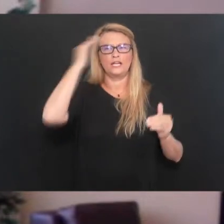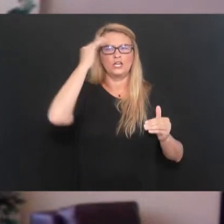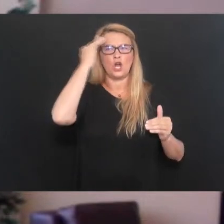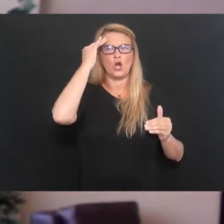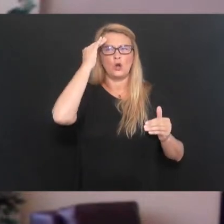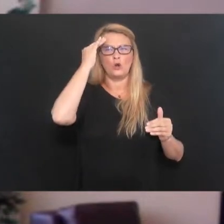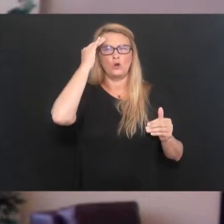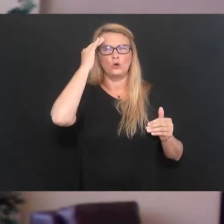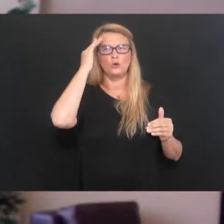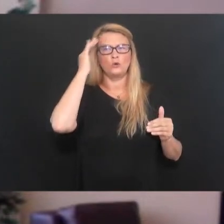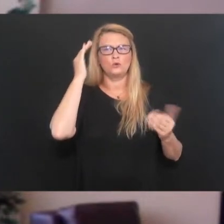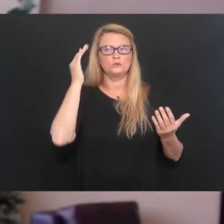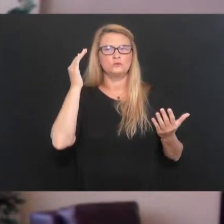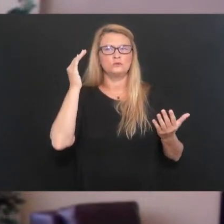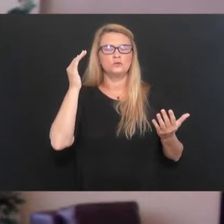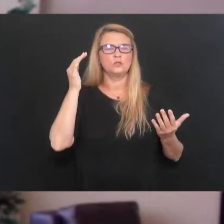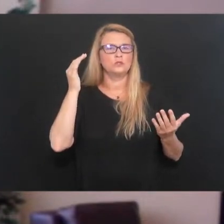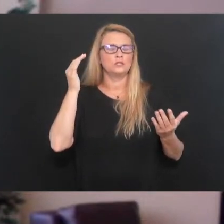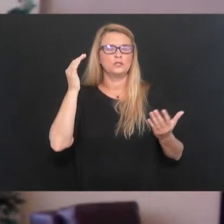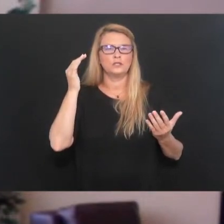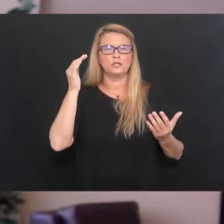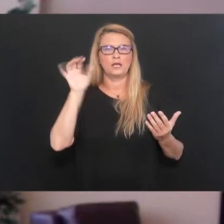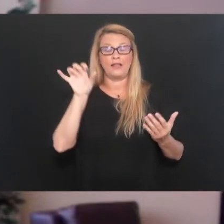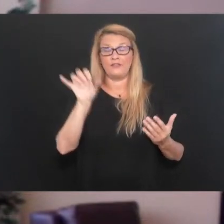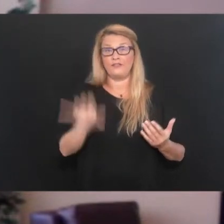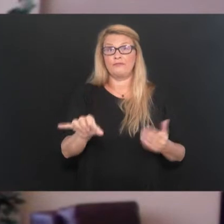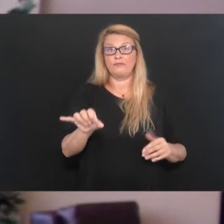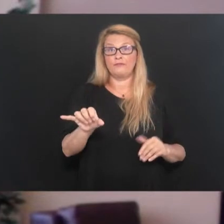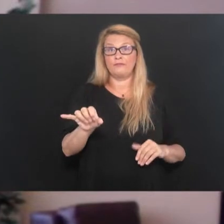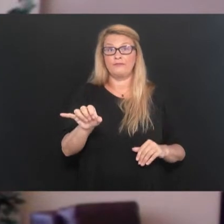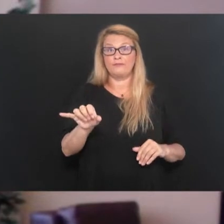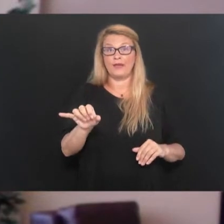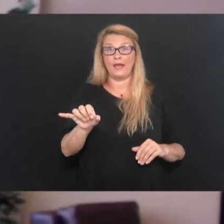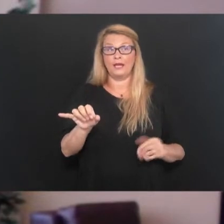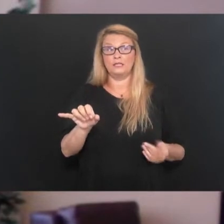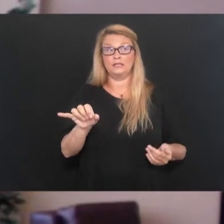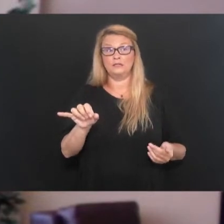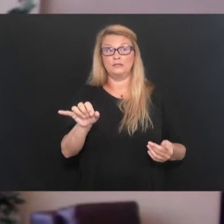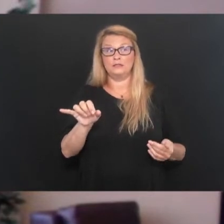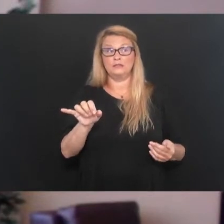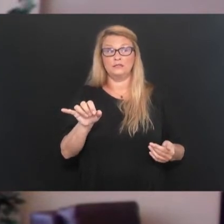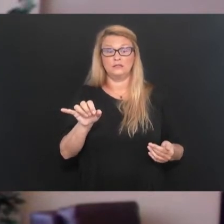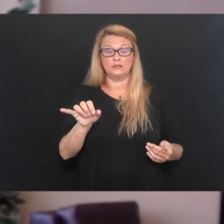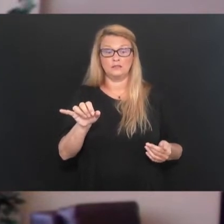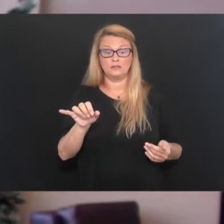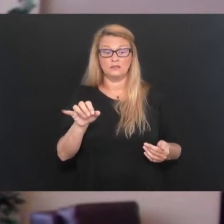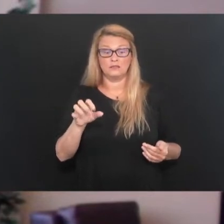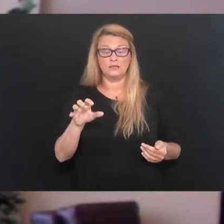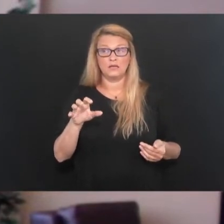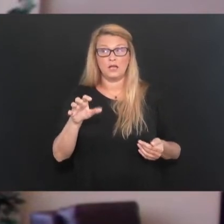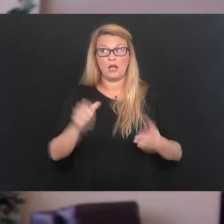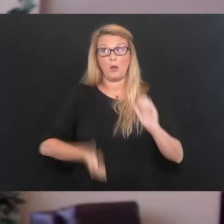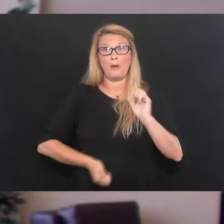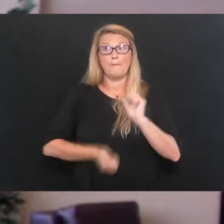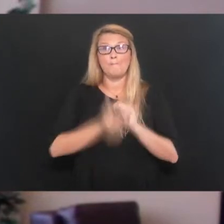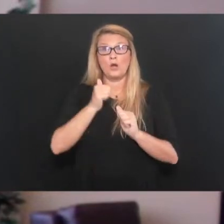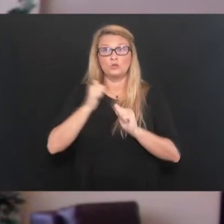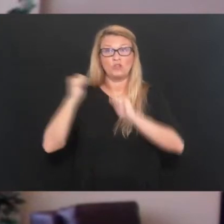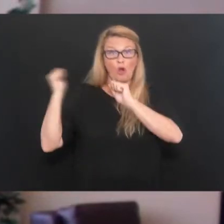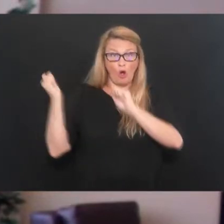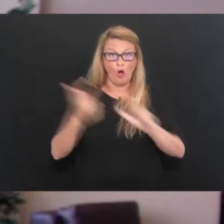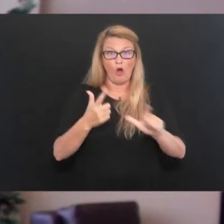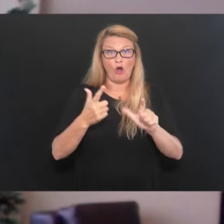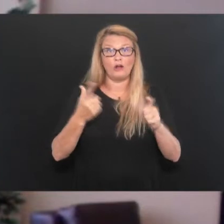incredible certainty, probability, that these are all really coming from the Delta variant. As we've done